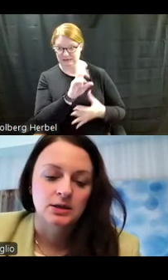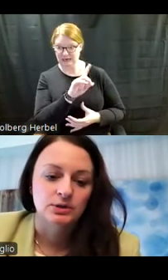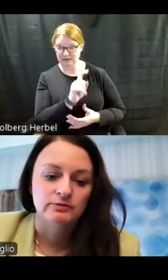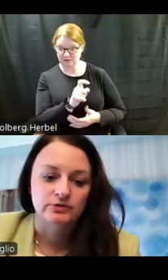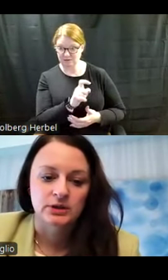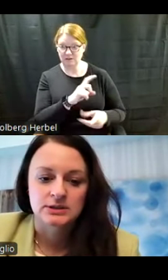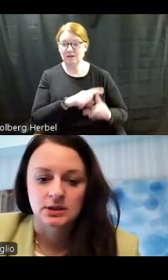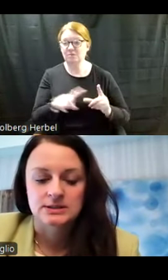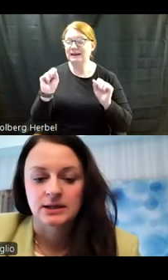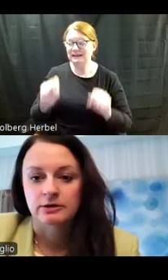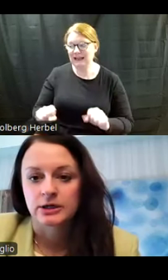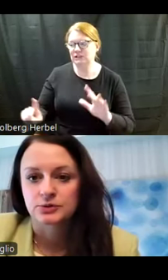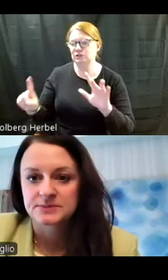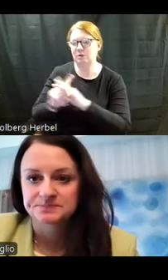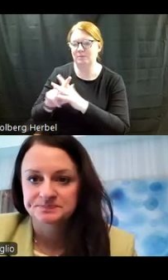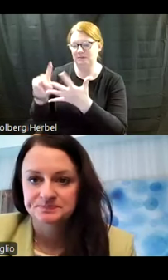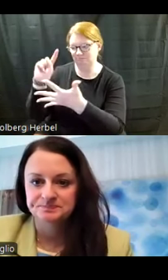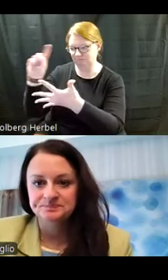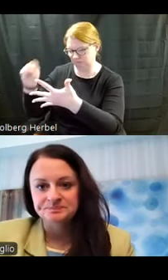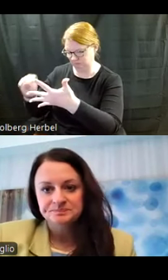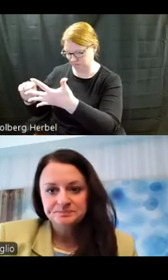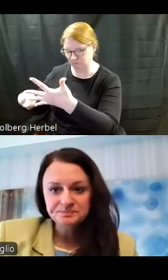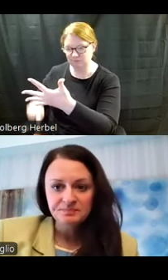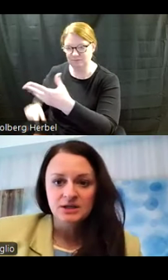in a number of different scenarios.